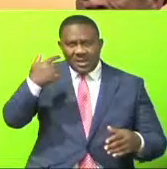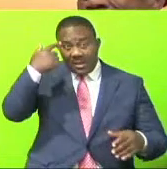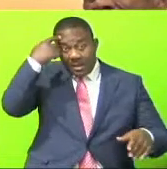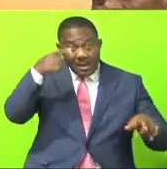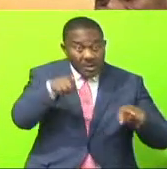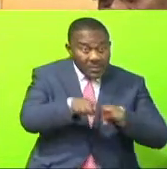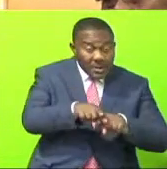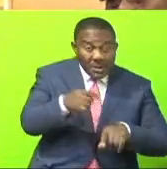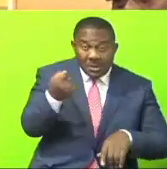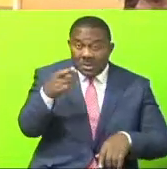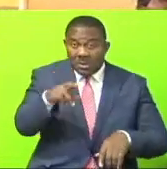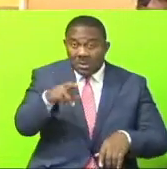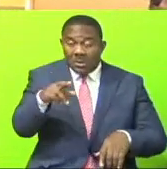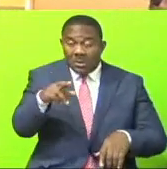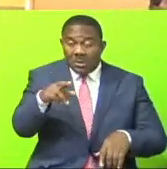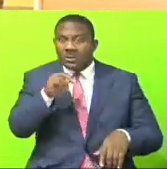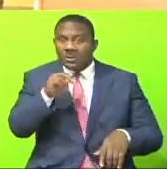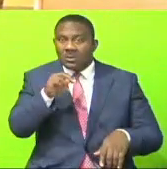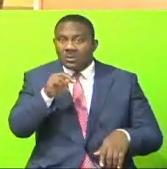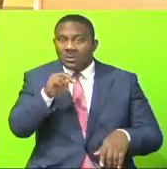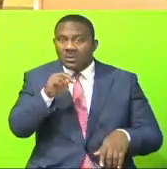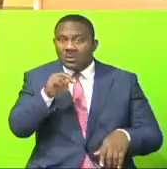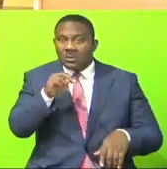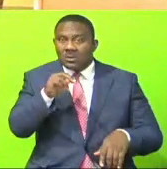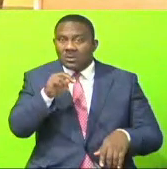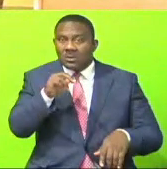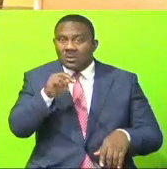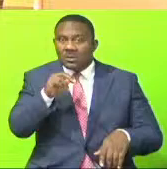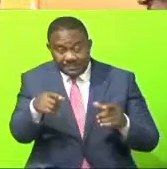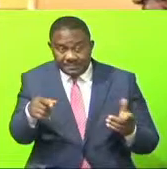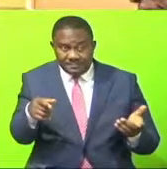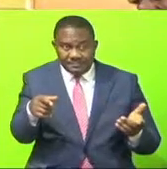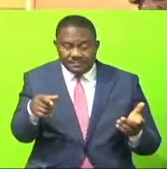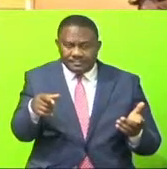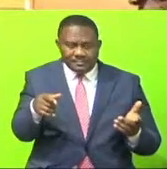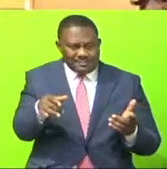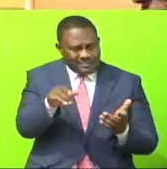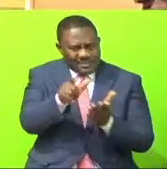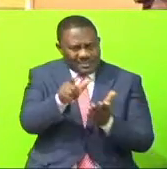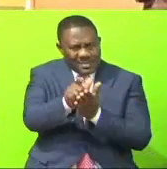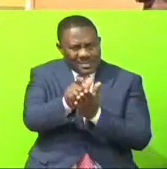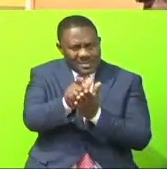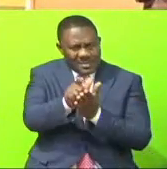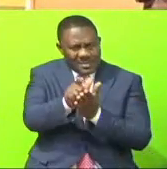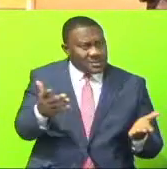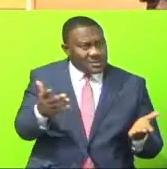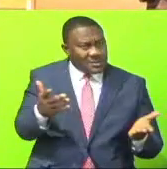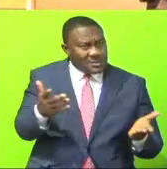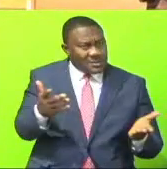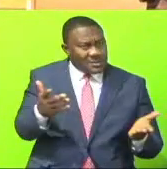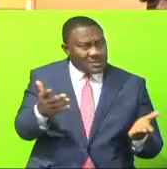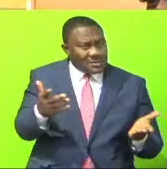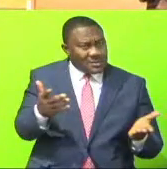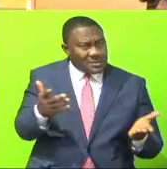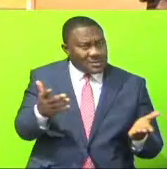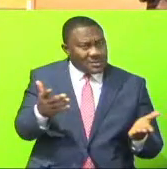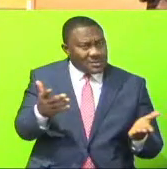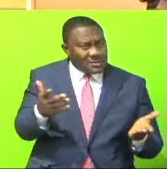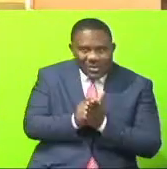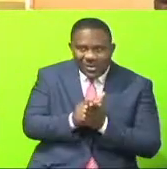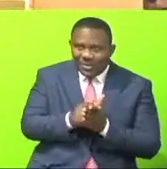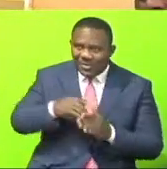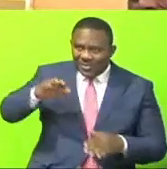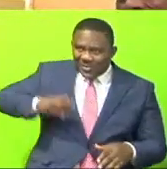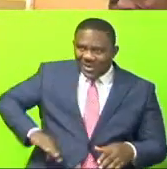we speak, that is the rule. And the rule benefited the MPP yesterday. And it should benefit